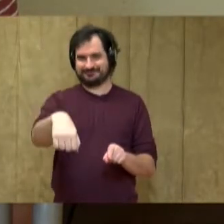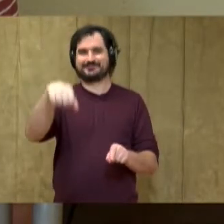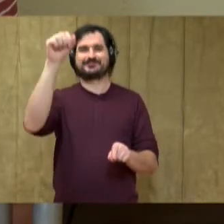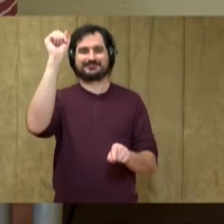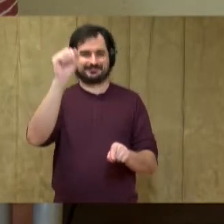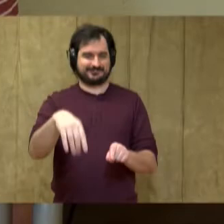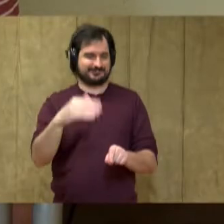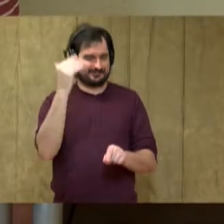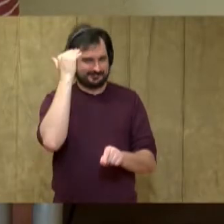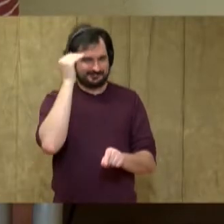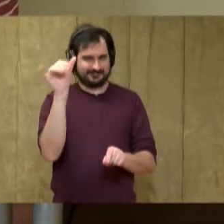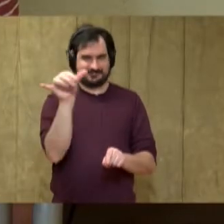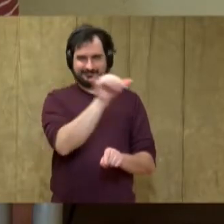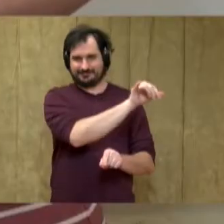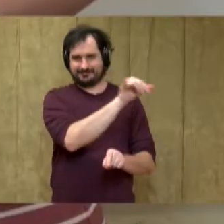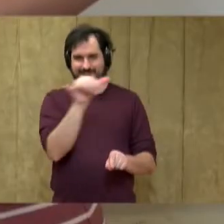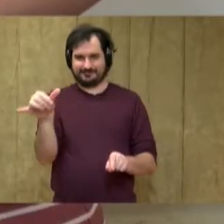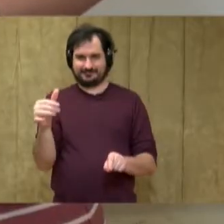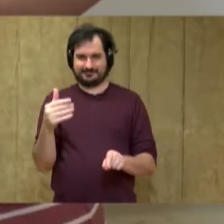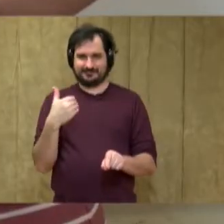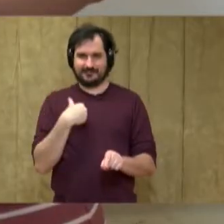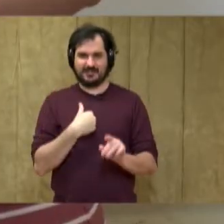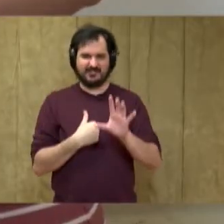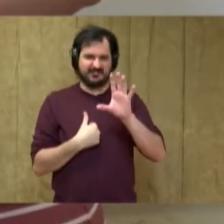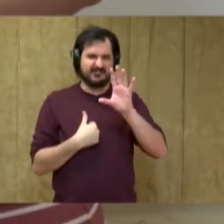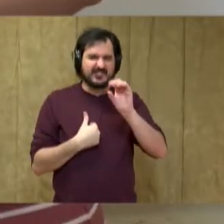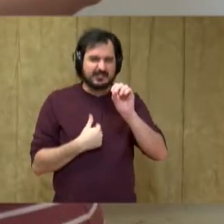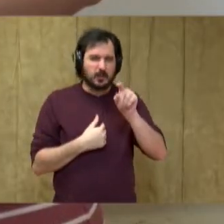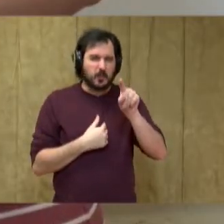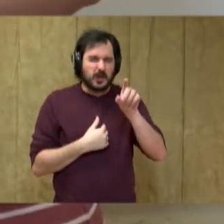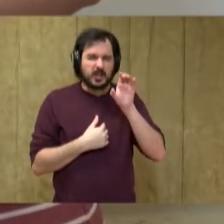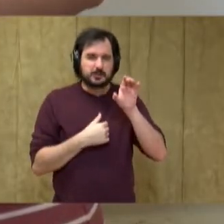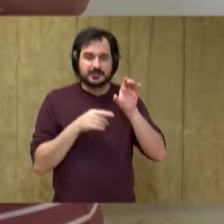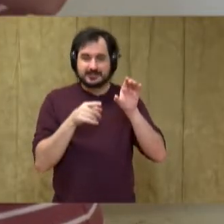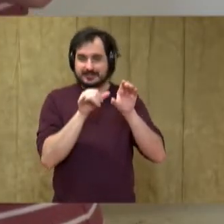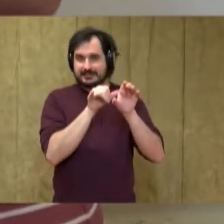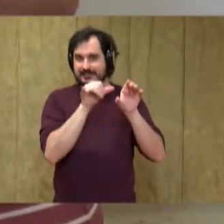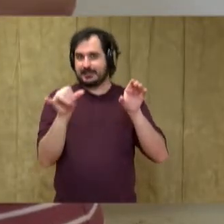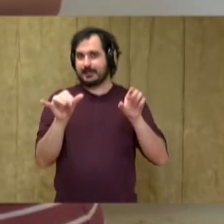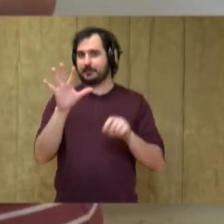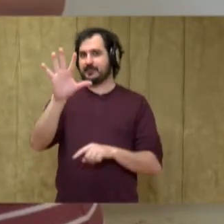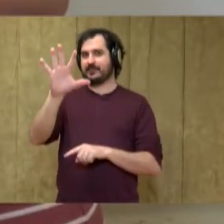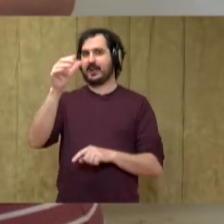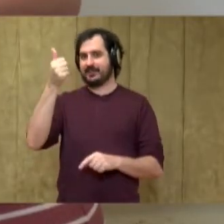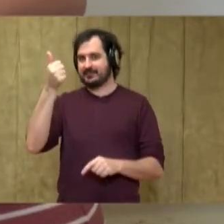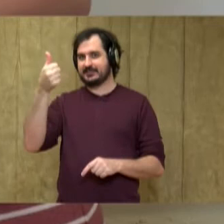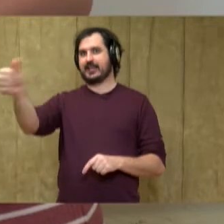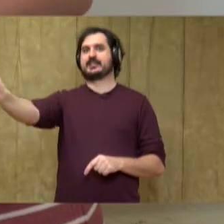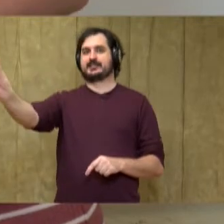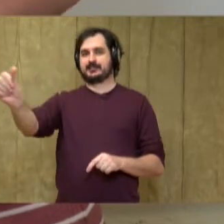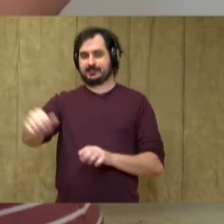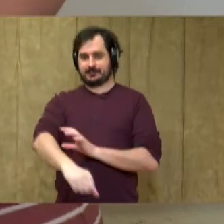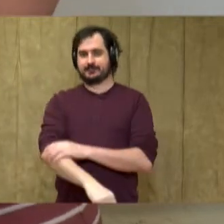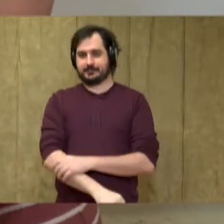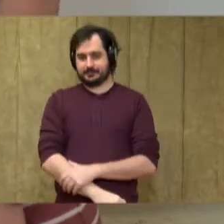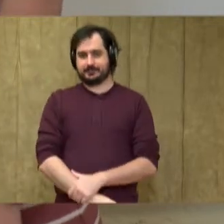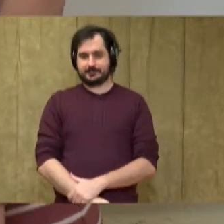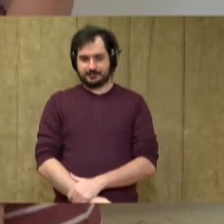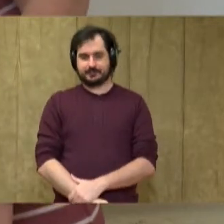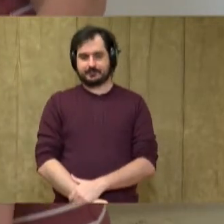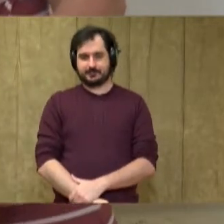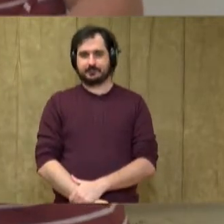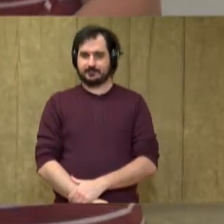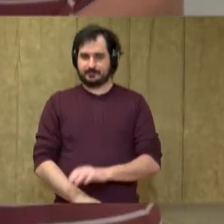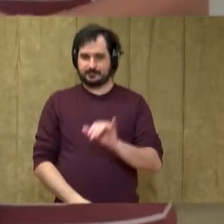We know if we have 50 little hundredths, that's the same as having 5/10ths. So we would